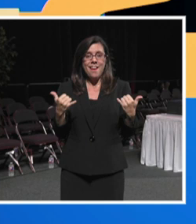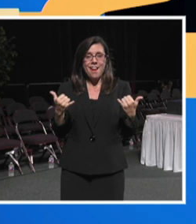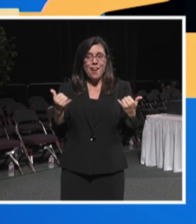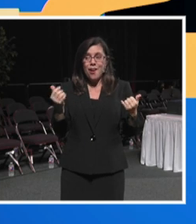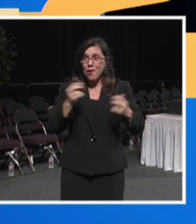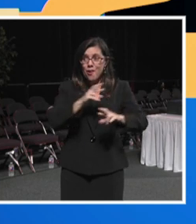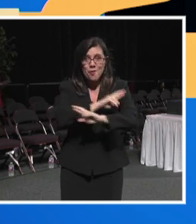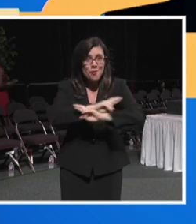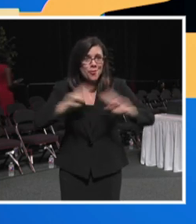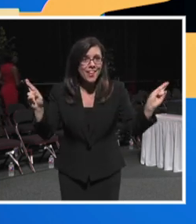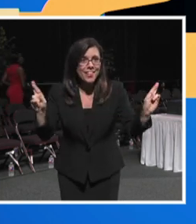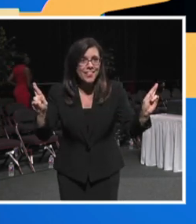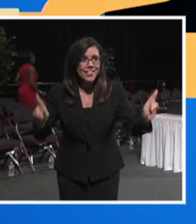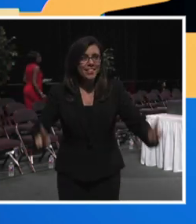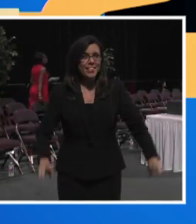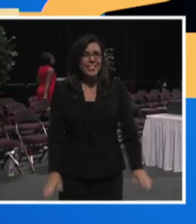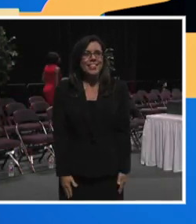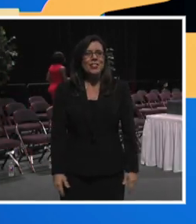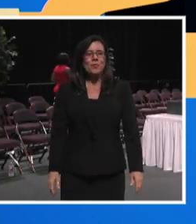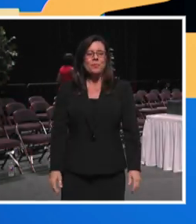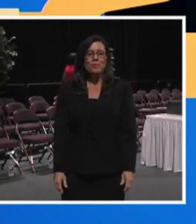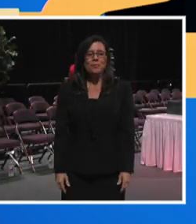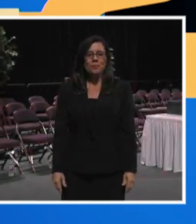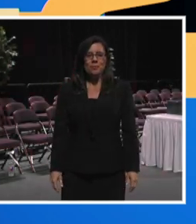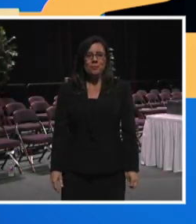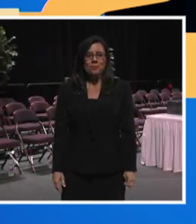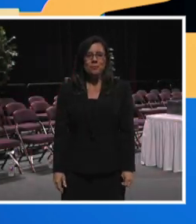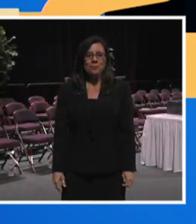are you ready?